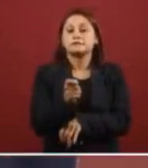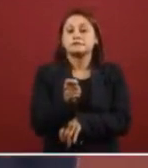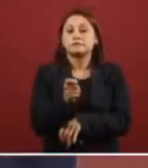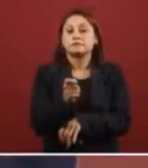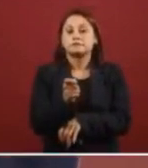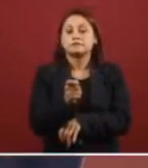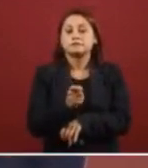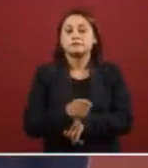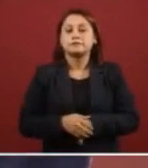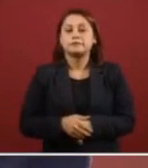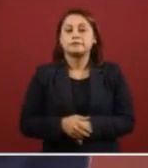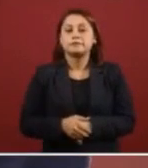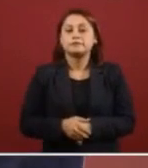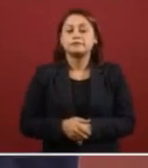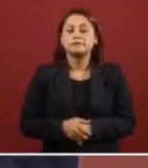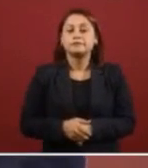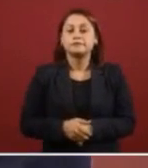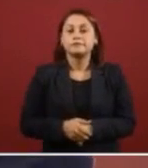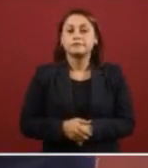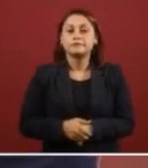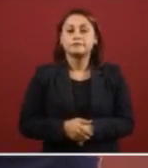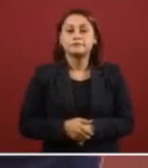it was for